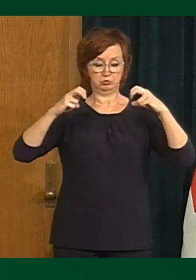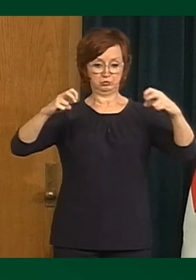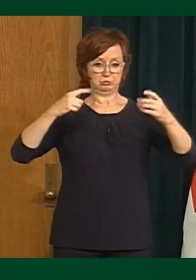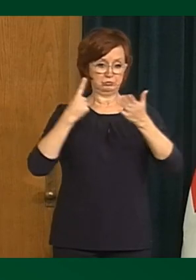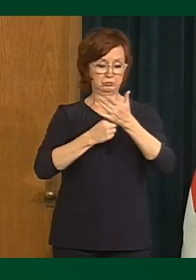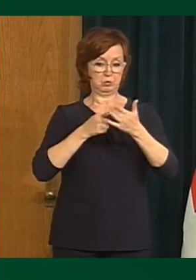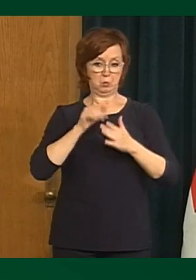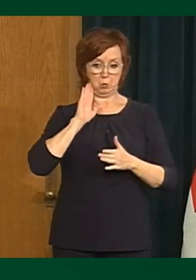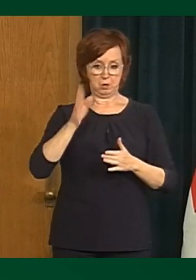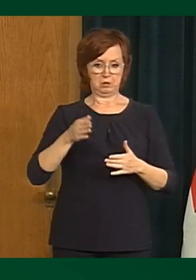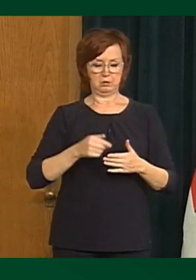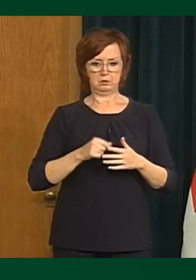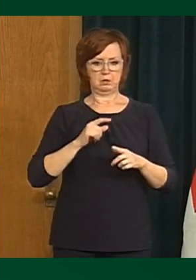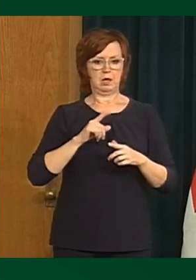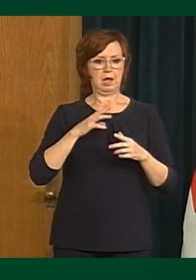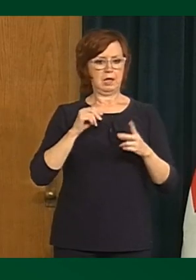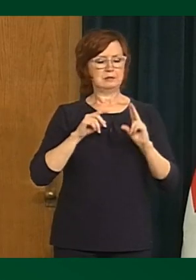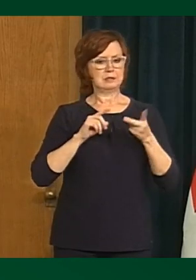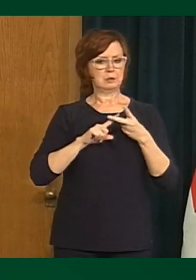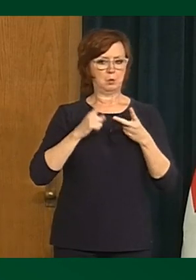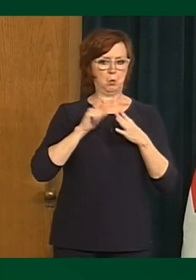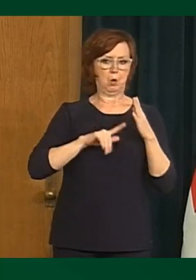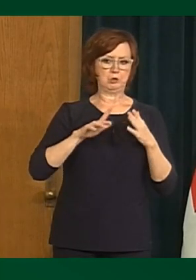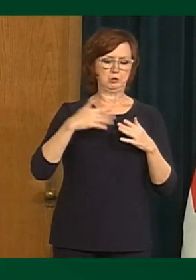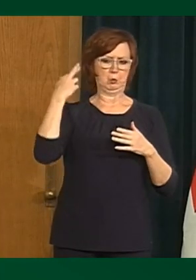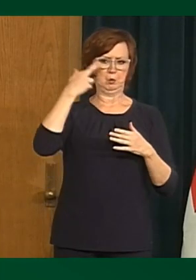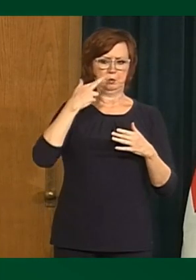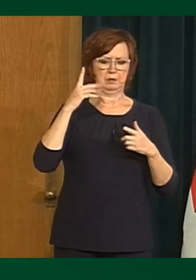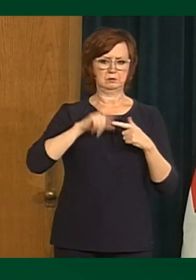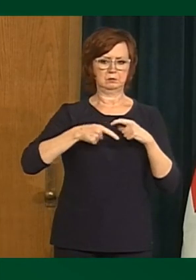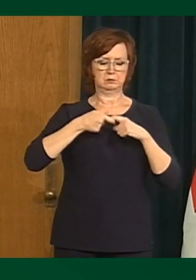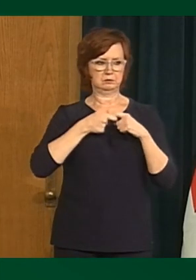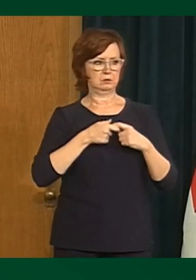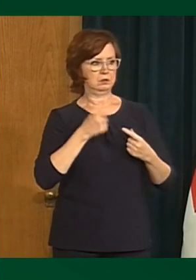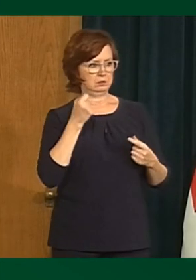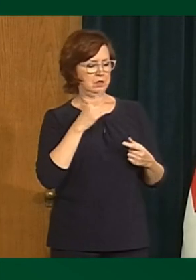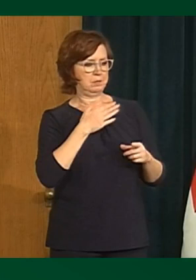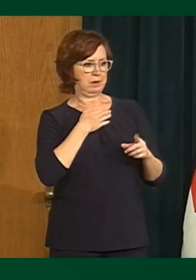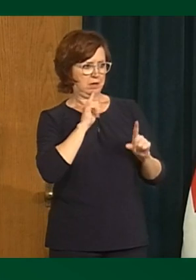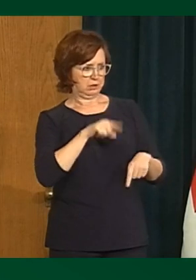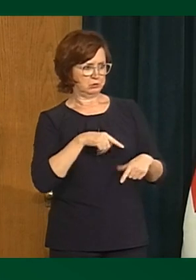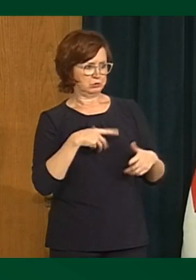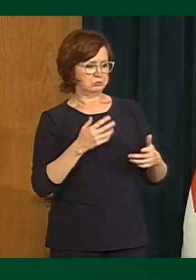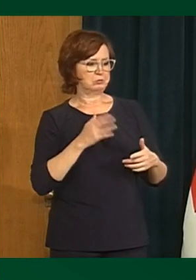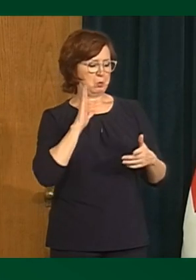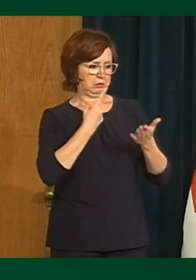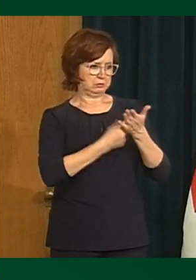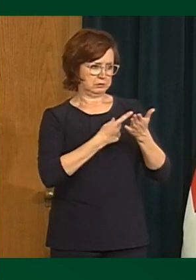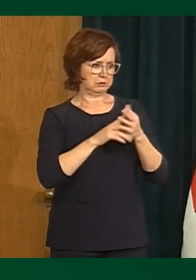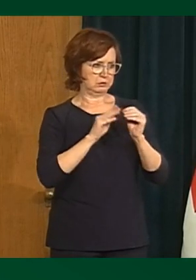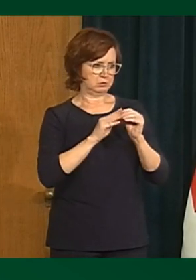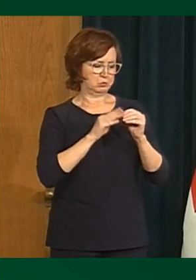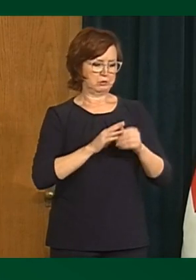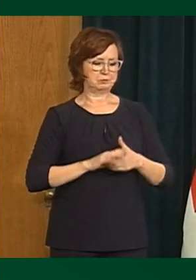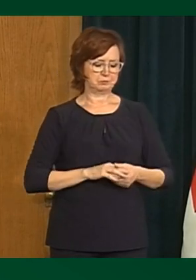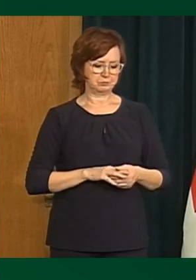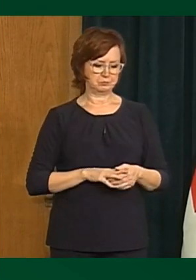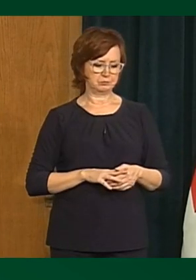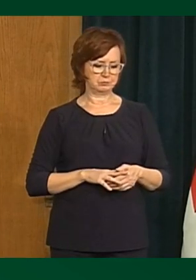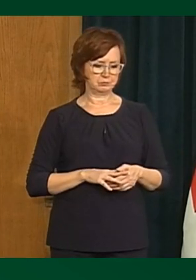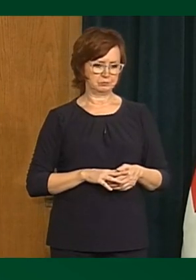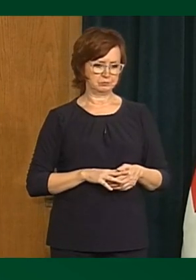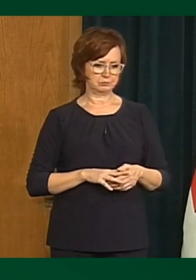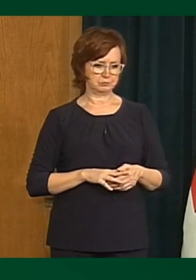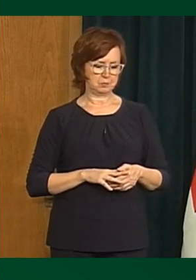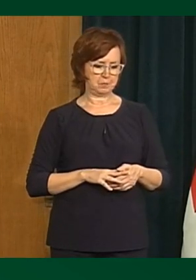in reaching an agreement? Well, I will be having some discussions about this as government in